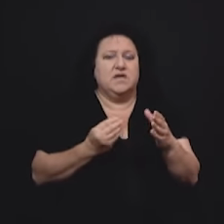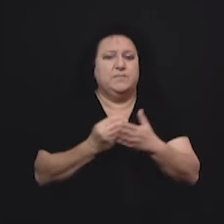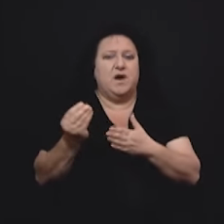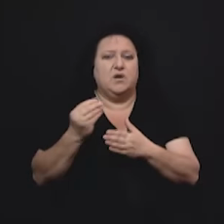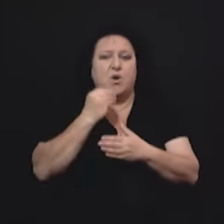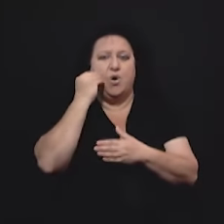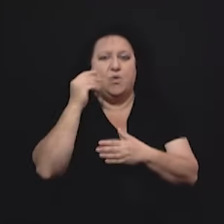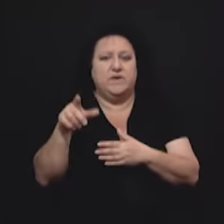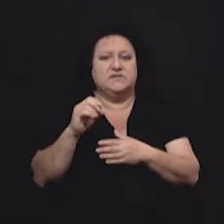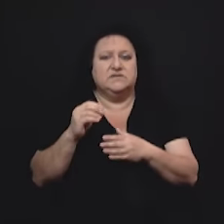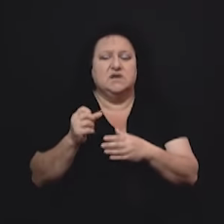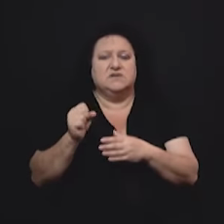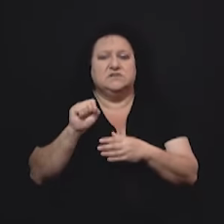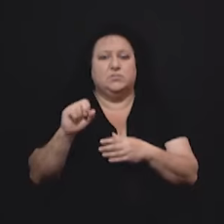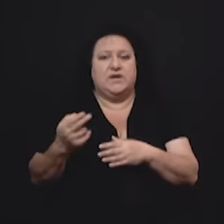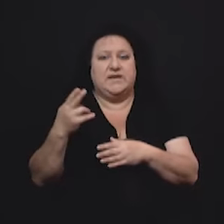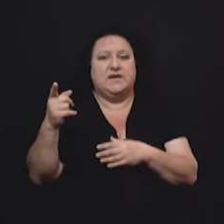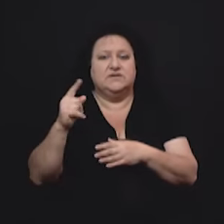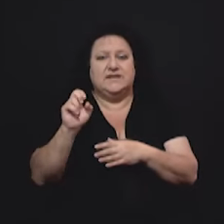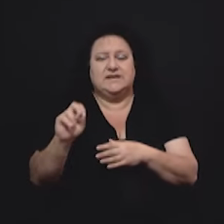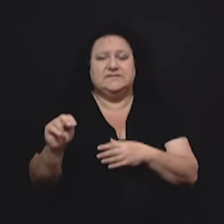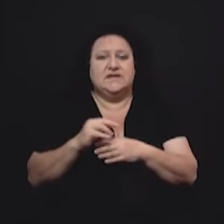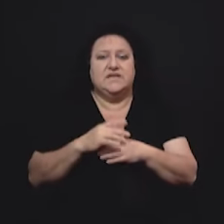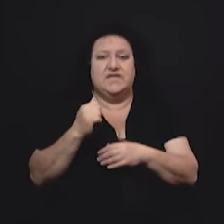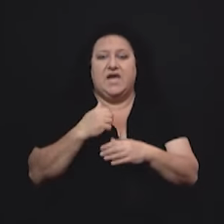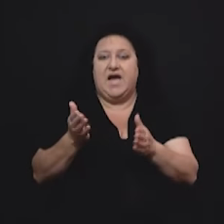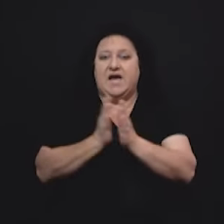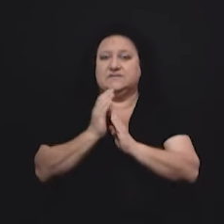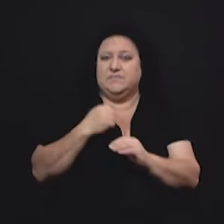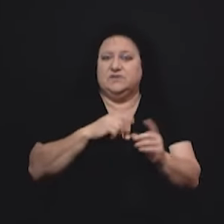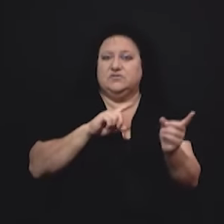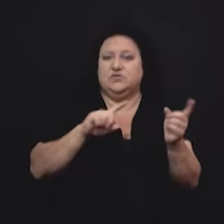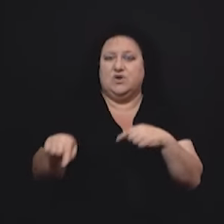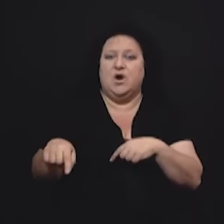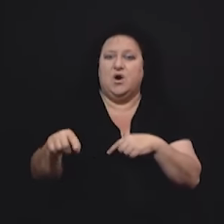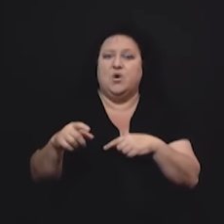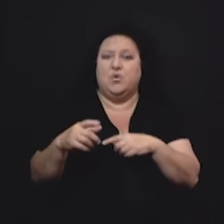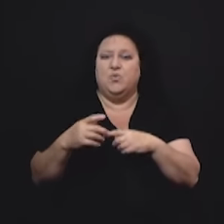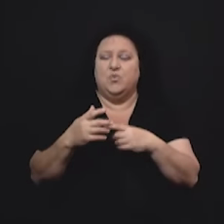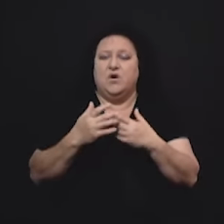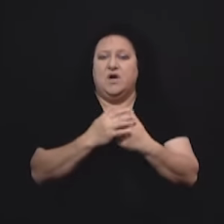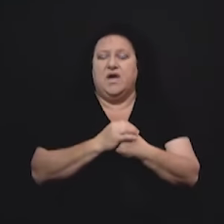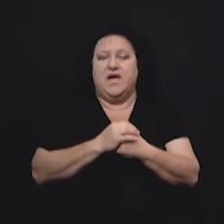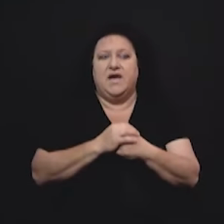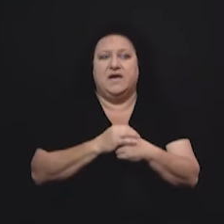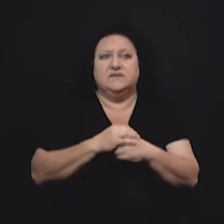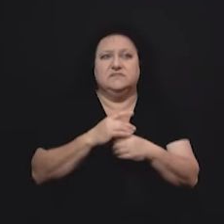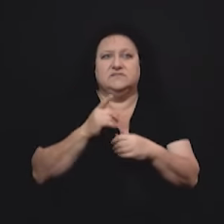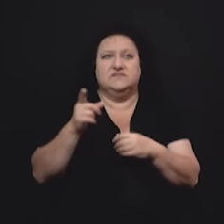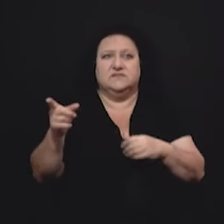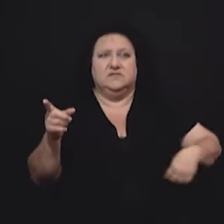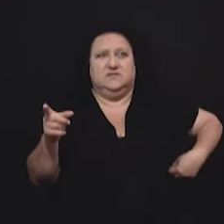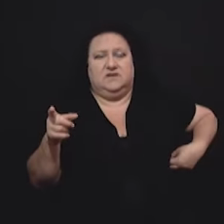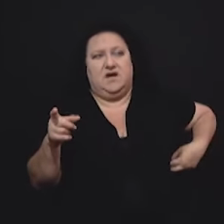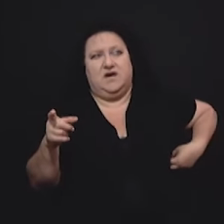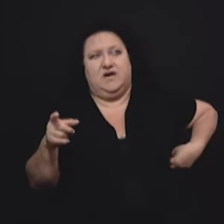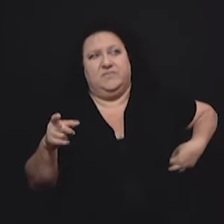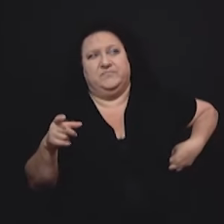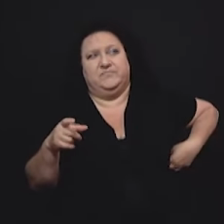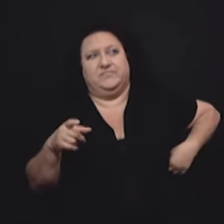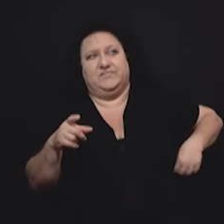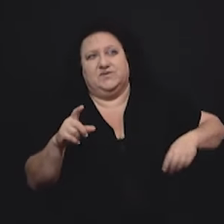asked me to come and bless their home. Now, I ate the best Indian food that I have eaten in my whole life. I paid for it later, but